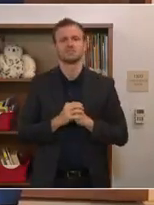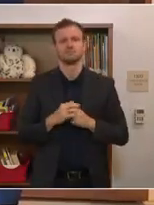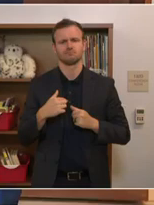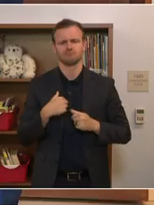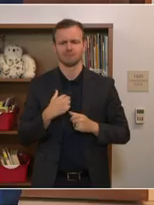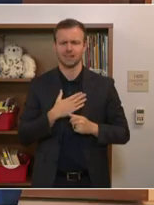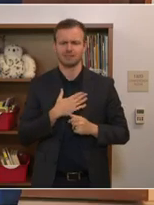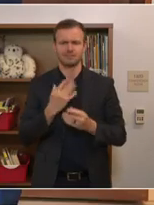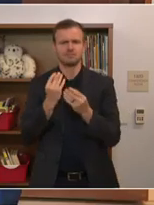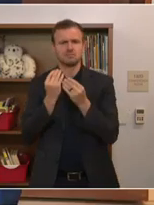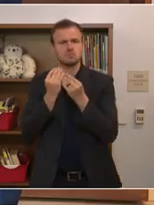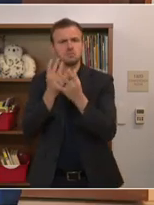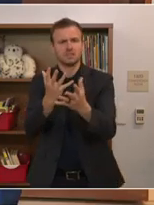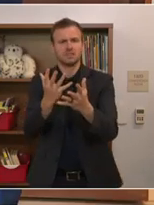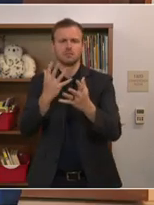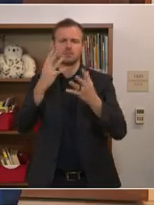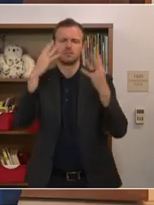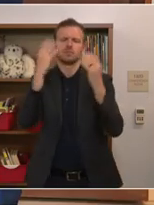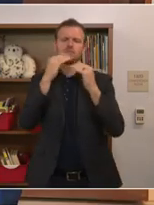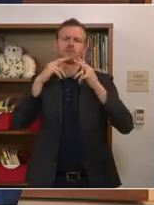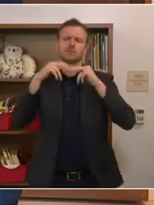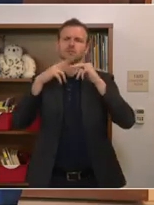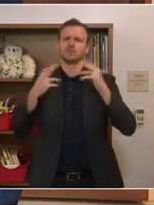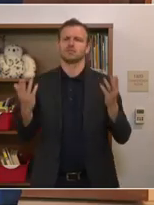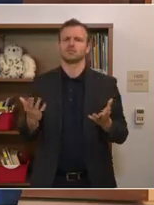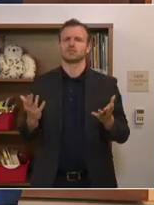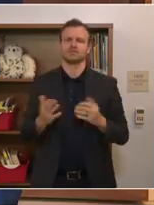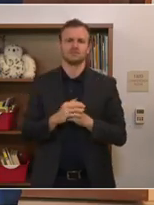this beautiful school, a $45 million